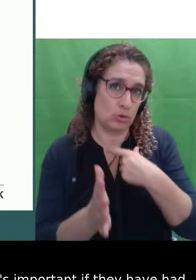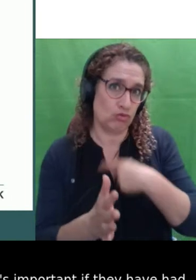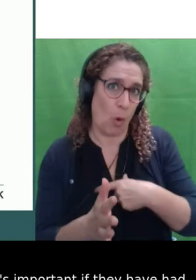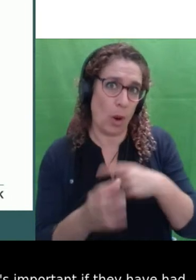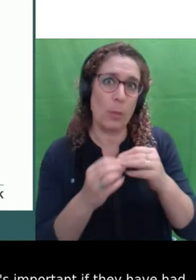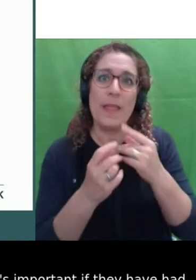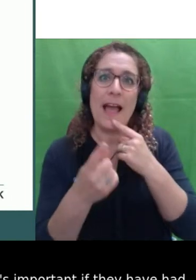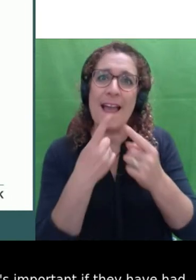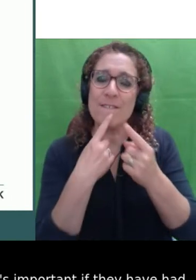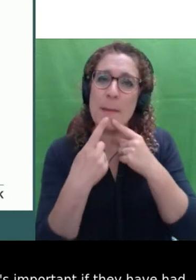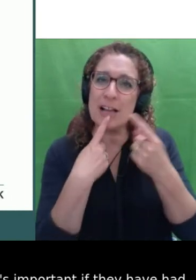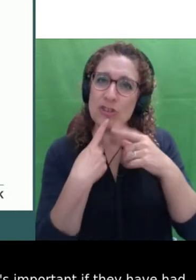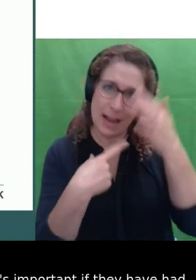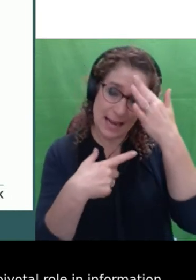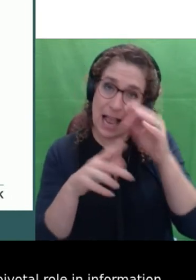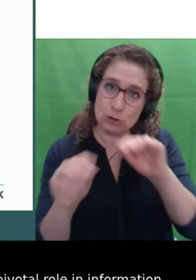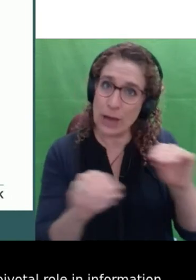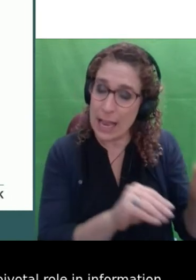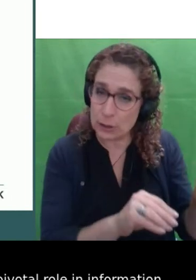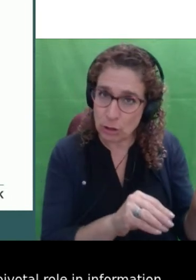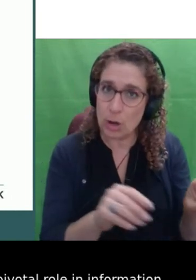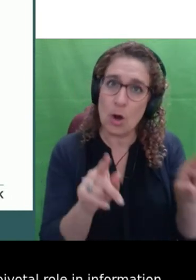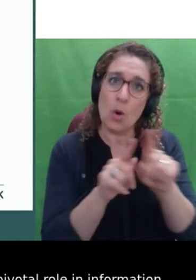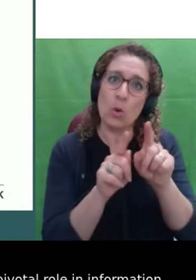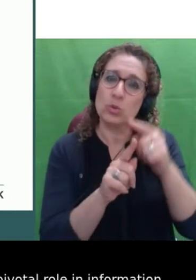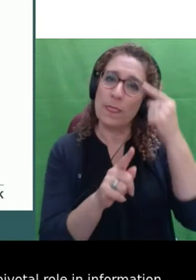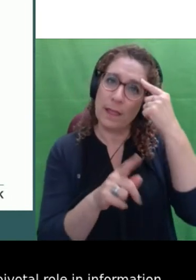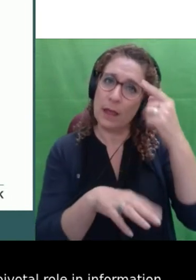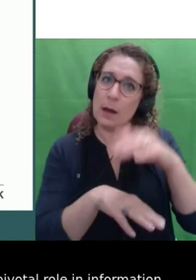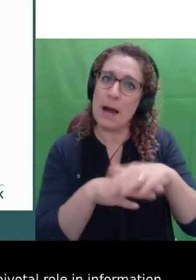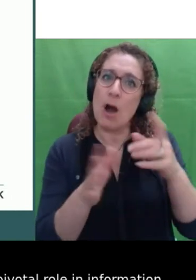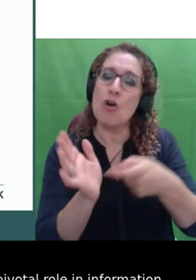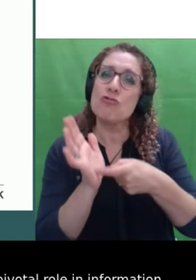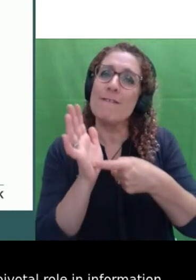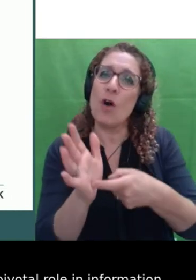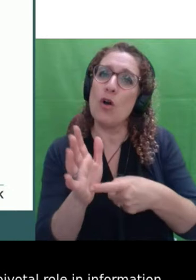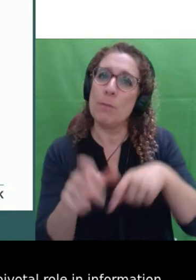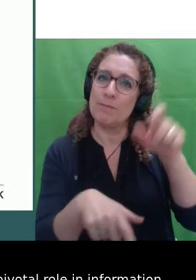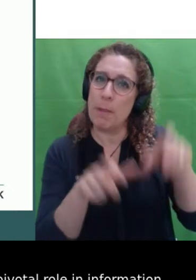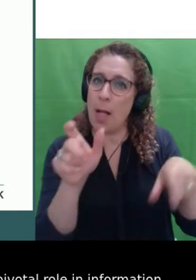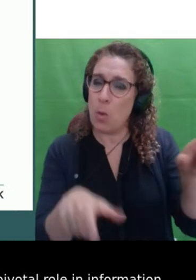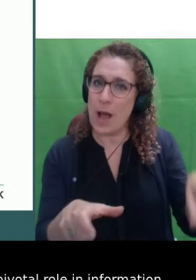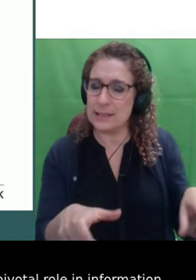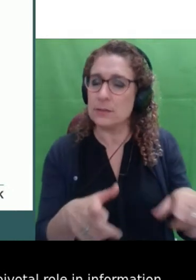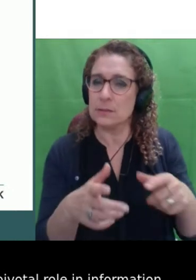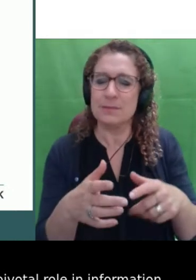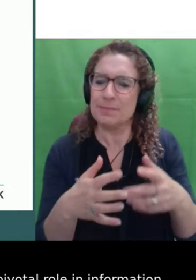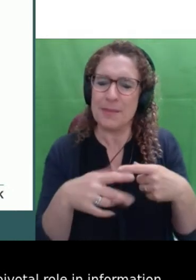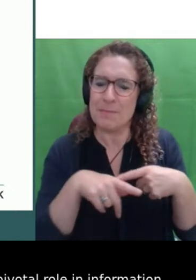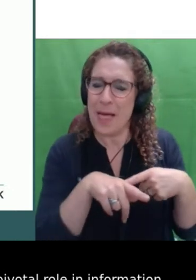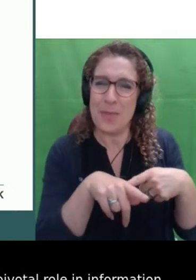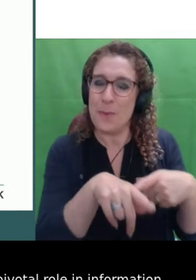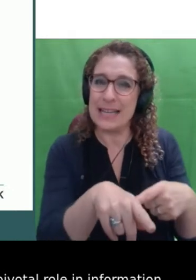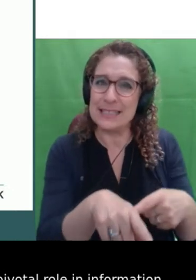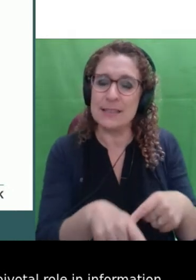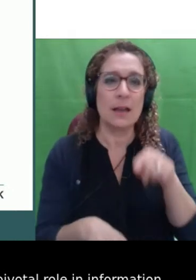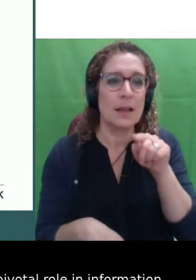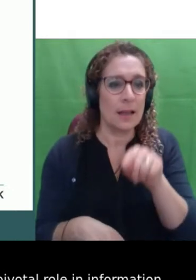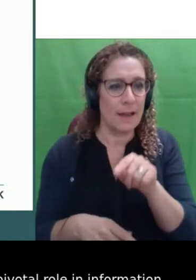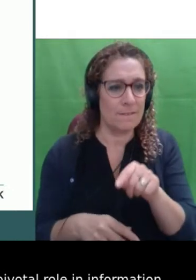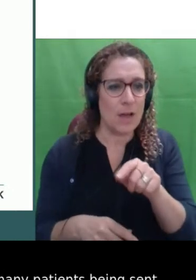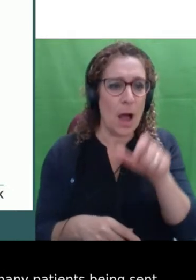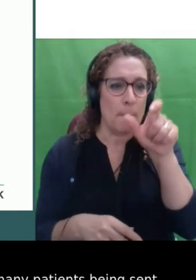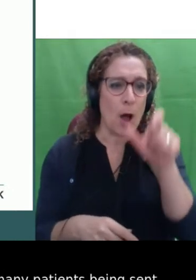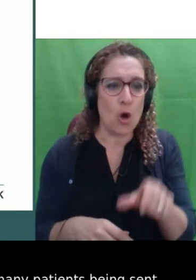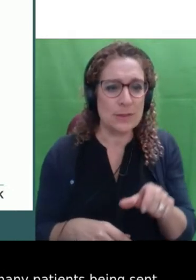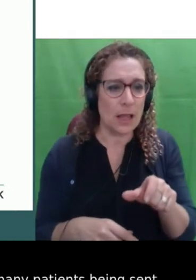thinking about referral pathways of need did as well i've seen many patients who've been sent home and following an analysis been given an auto injector but then